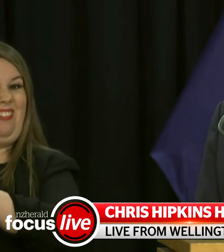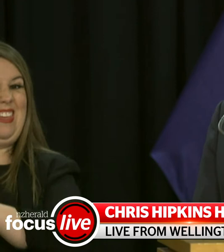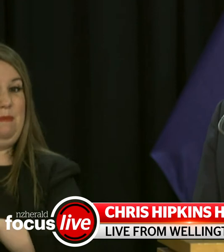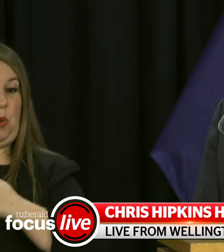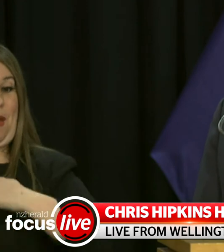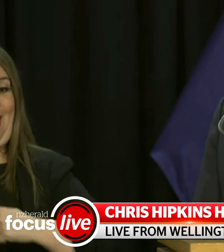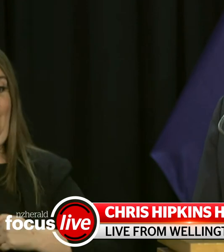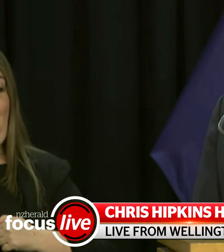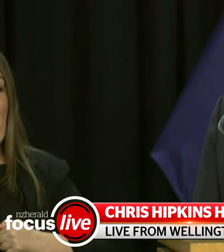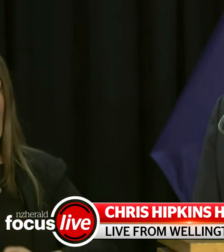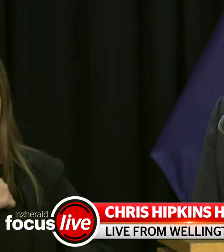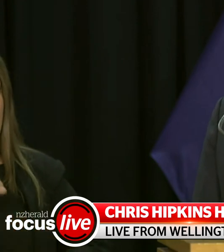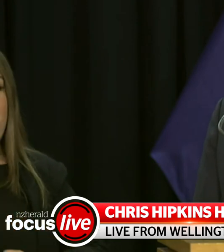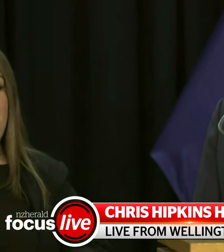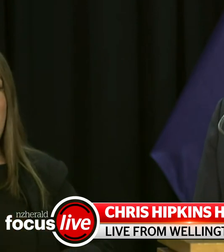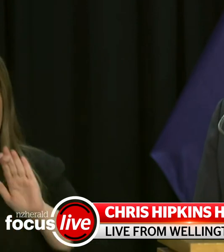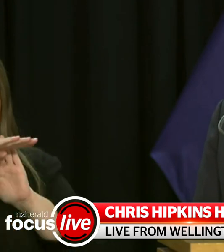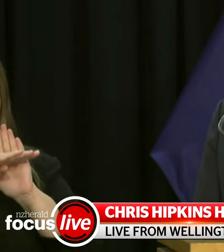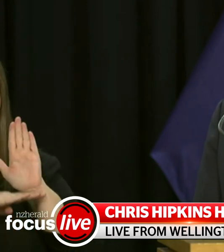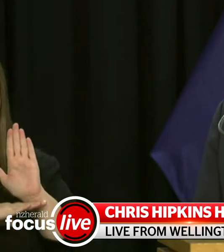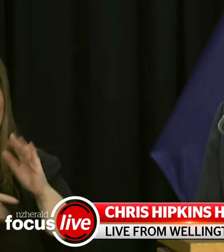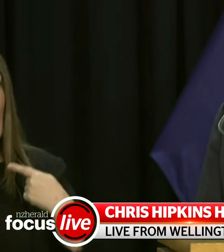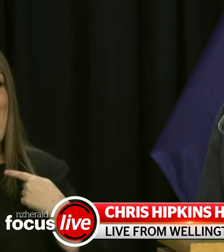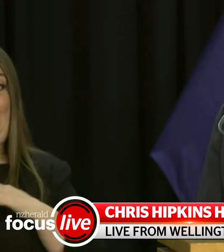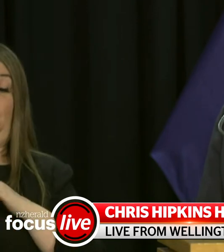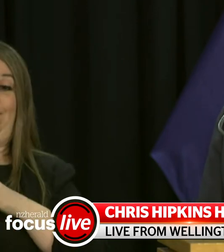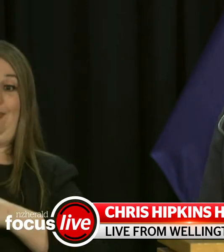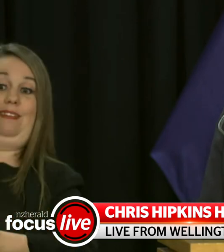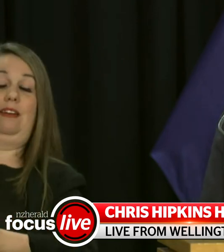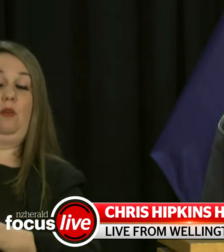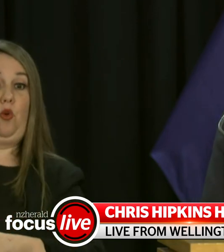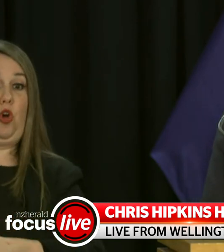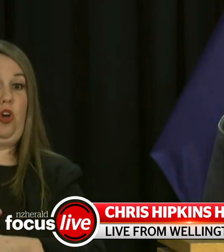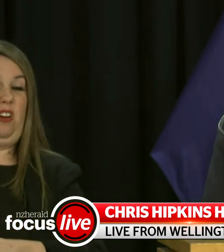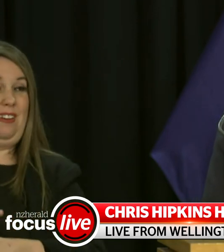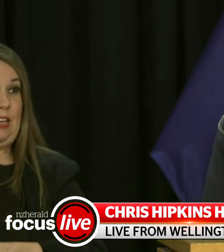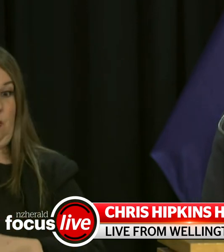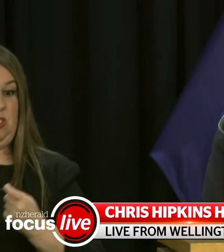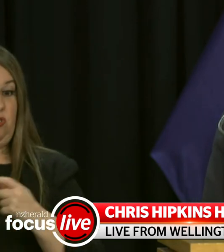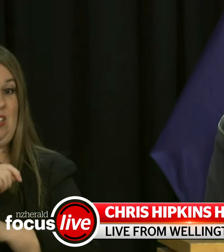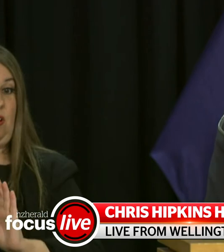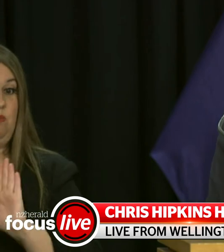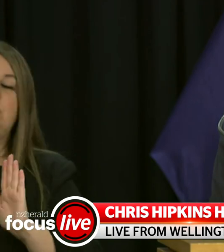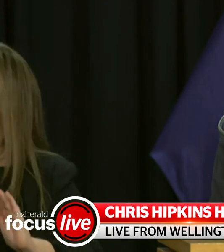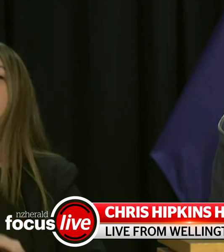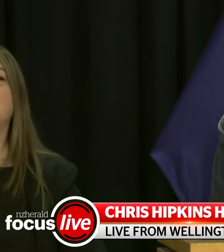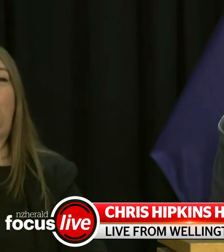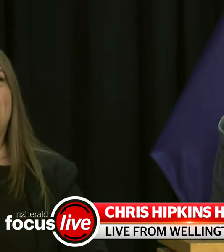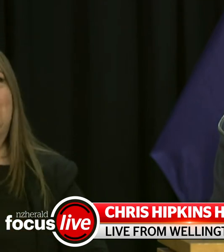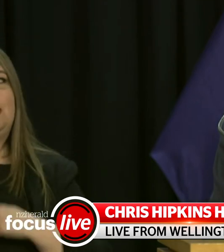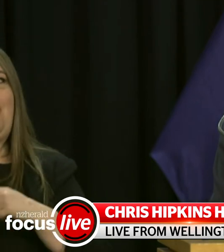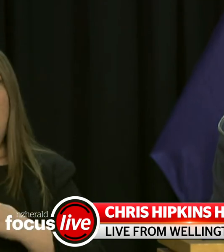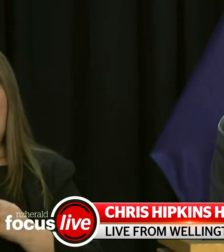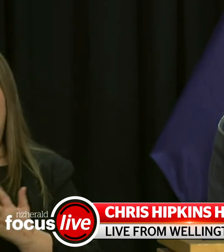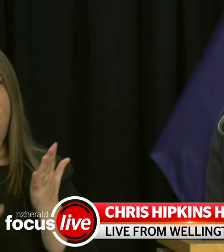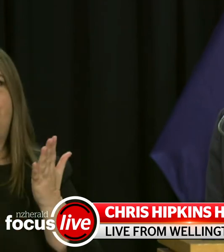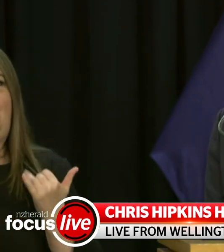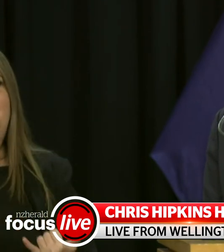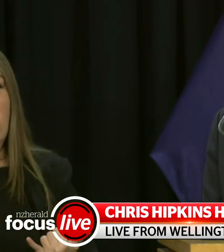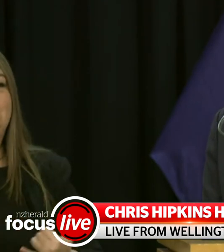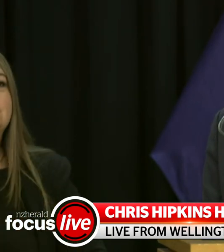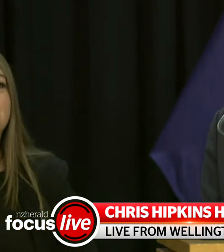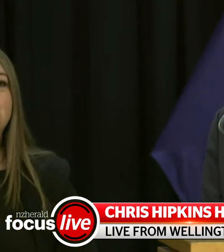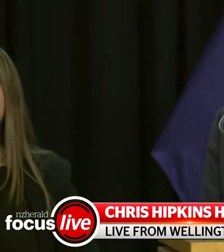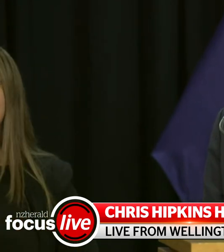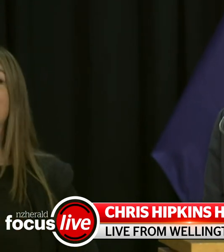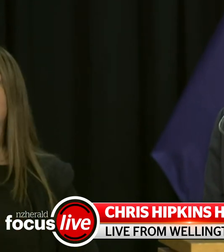eligibility, NZDF eligibility rules? That's not under consideration at the moment. All right, I will take just a few more questions. I know you've